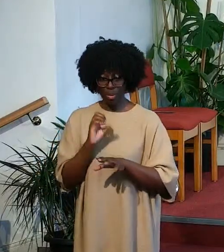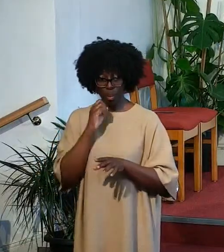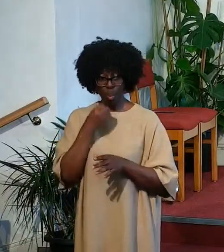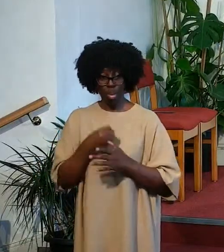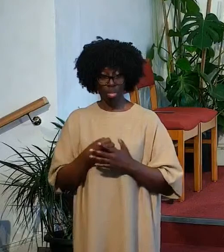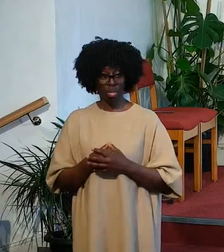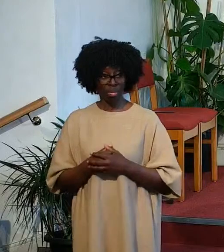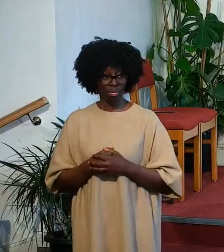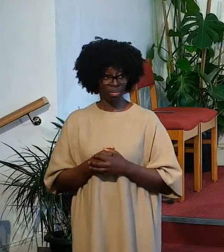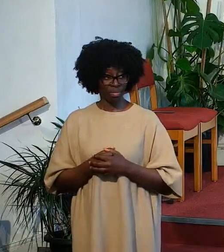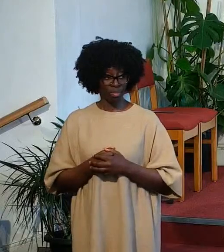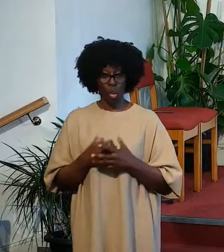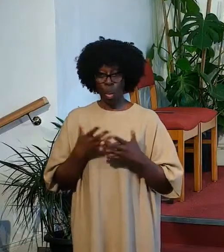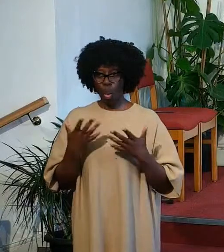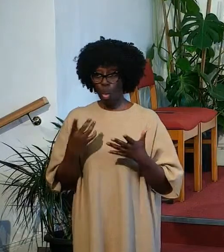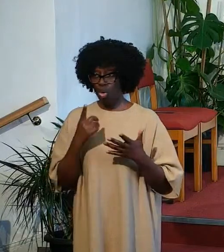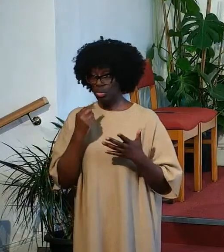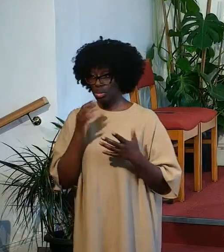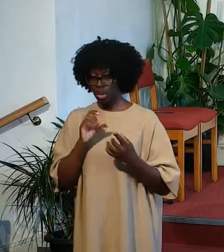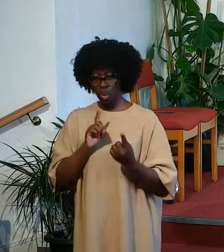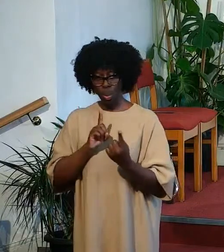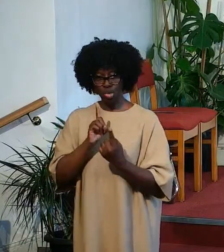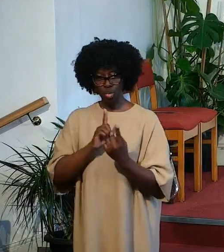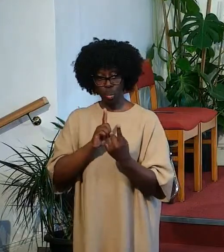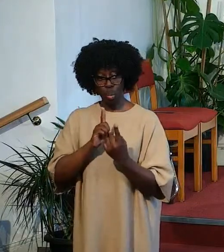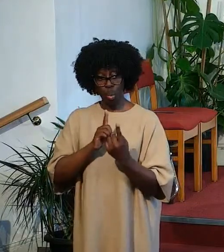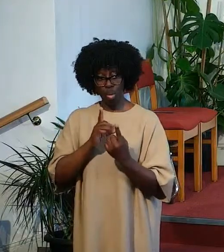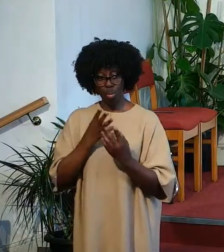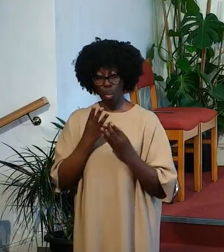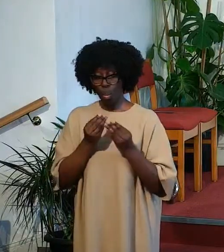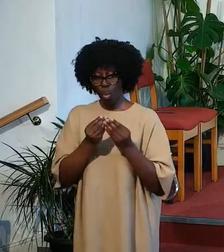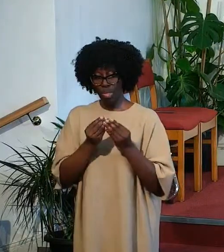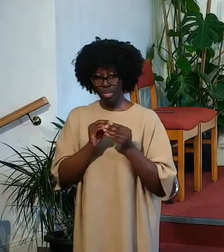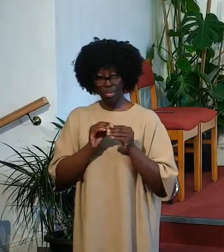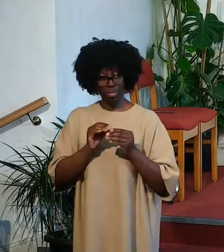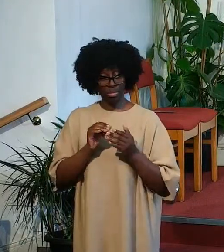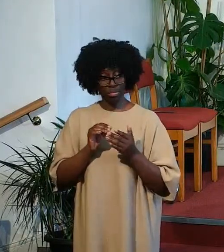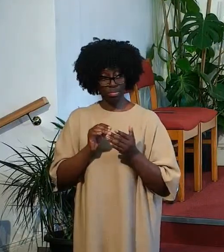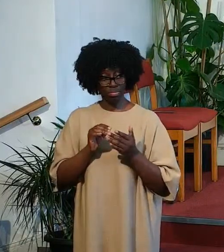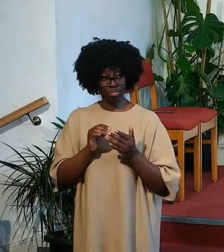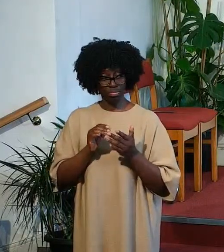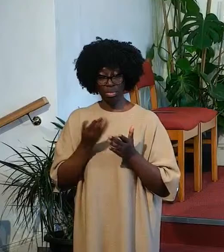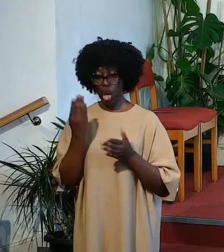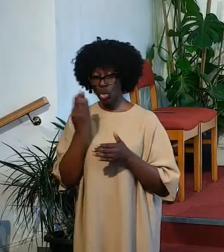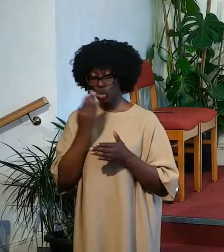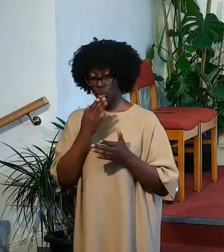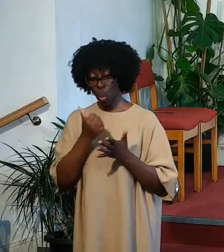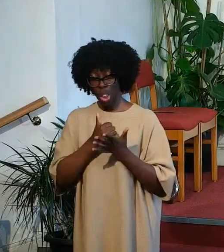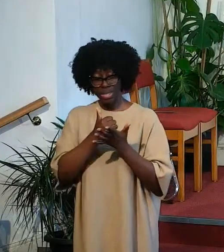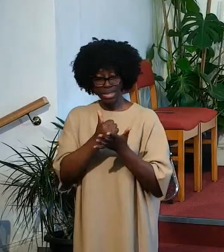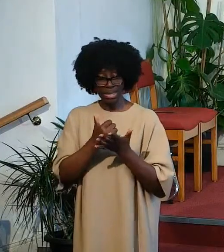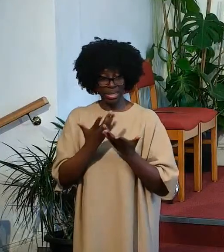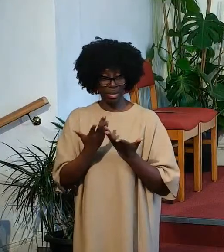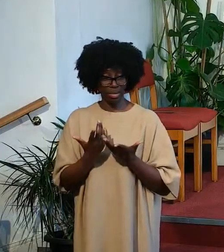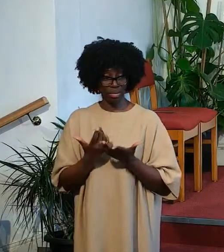one, they may need one-to-one time with the educational assistant or the school assistant in special needs